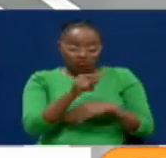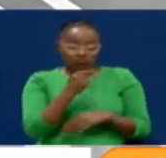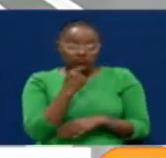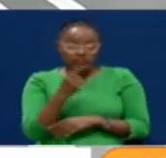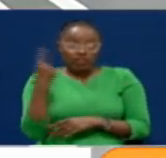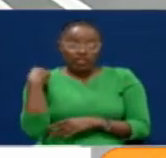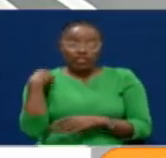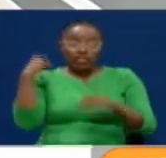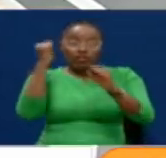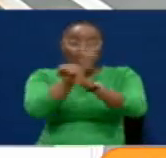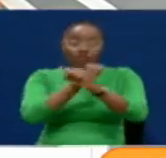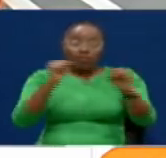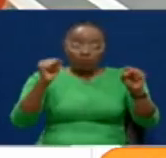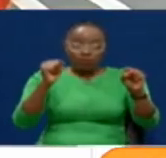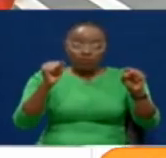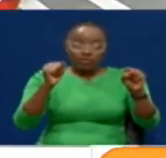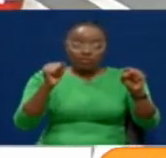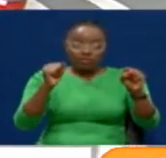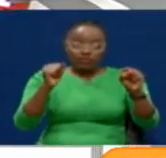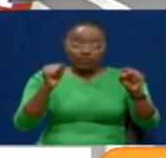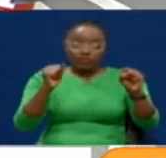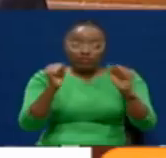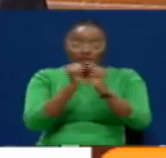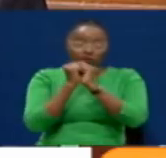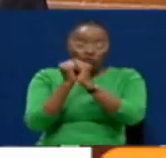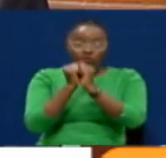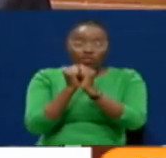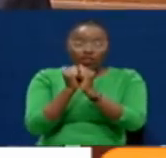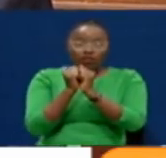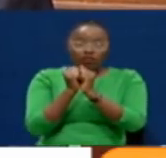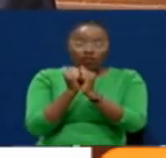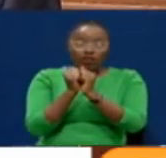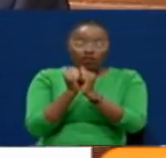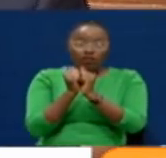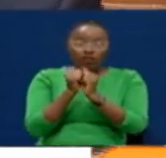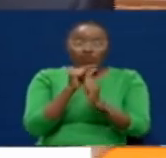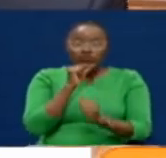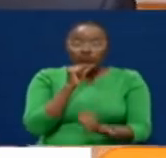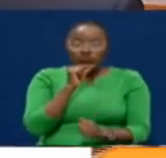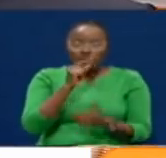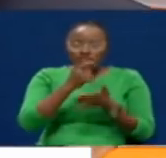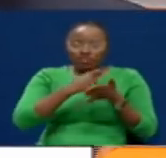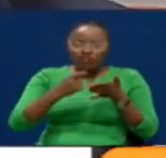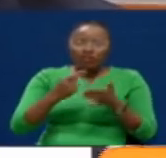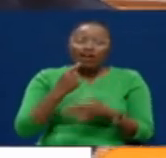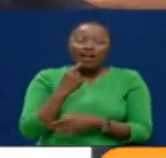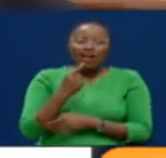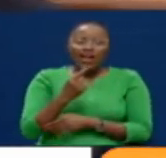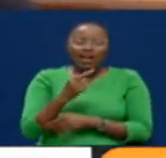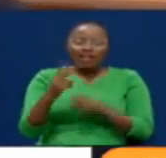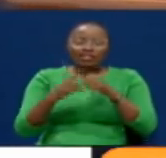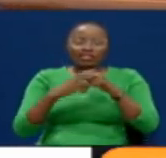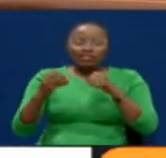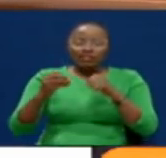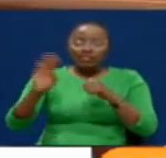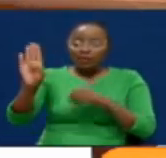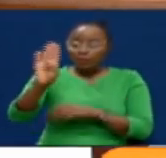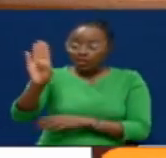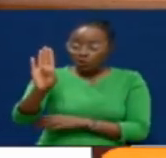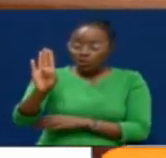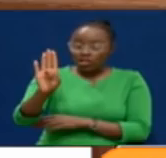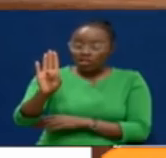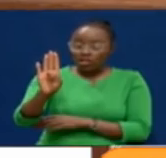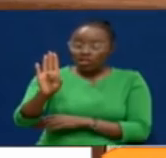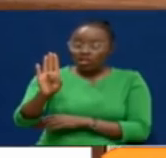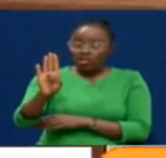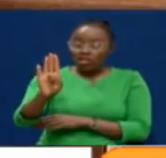yesterday the President of the Republic was with Boris Johnson, signing $170 billion. Imagine.